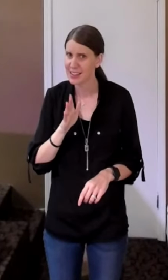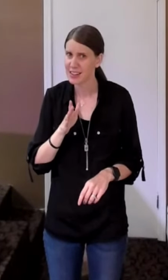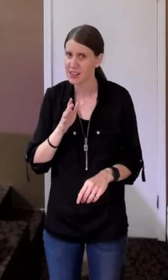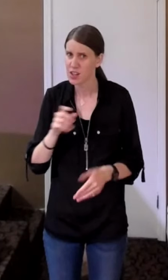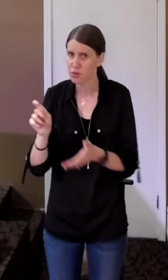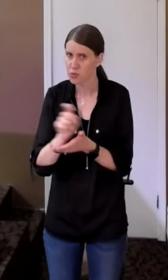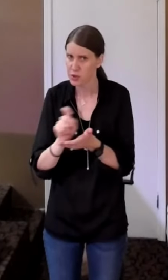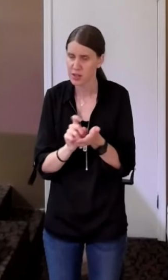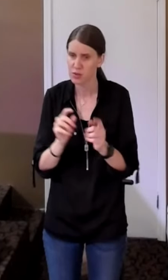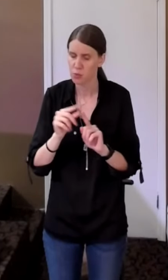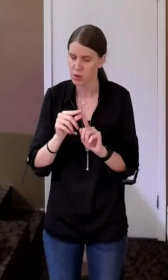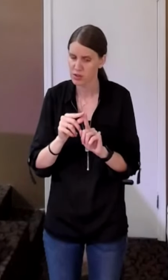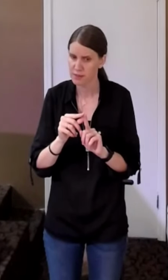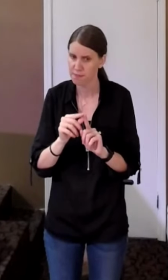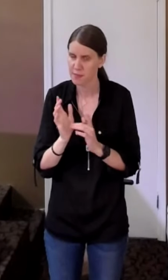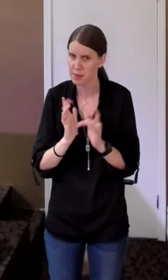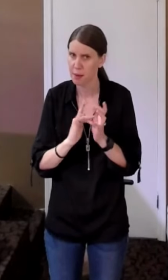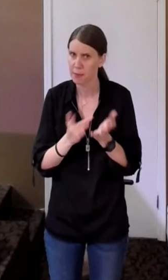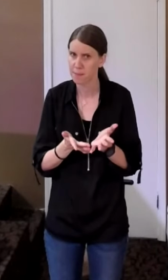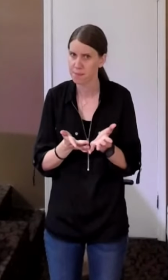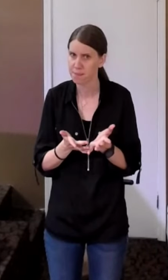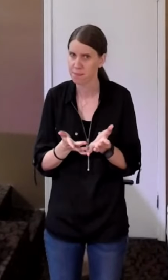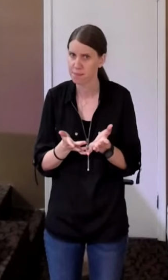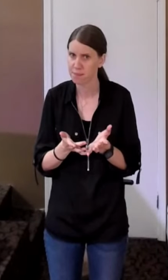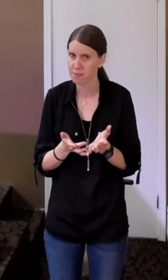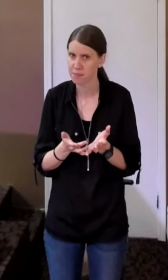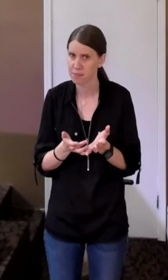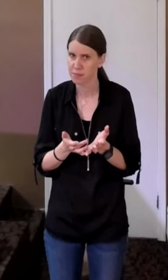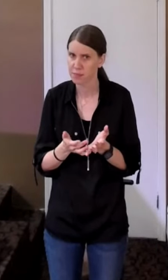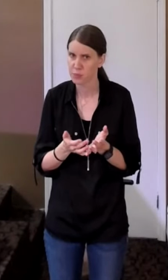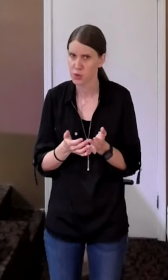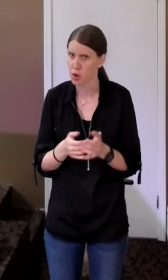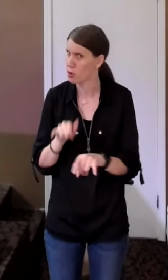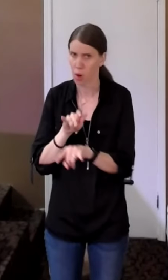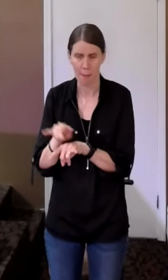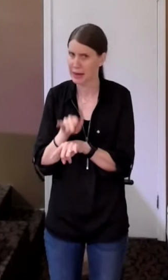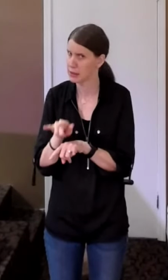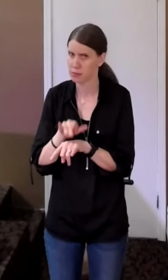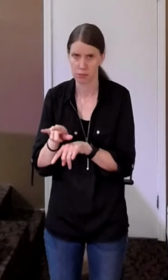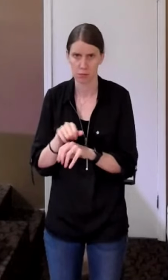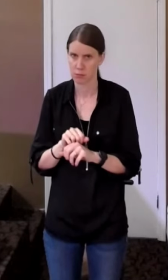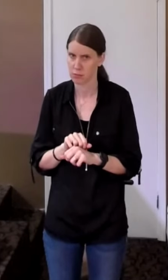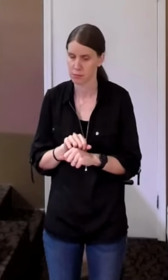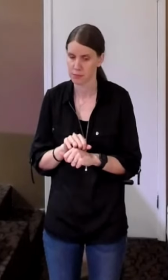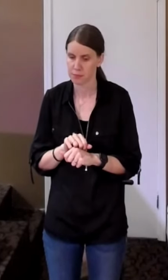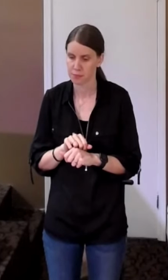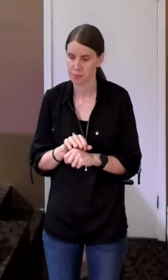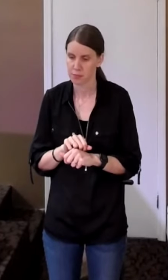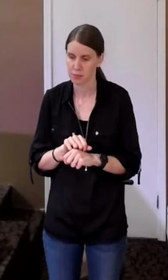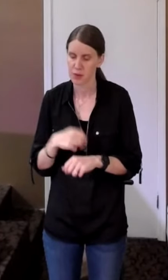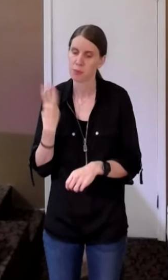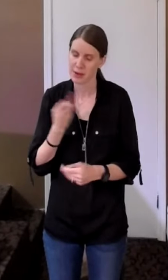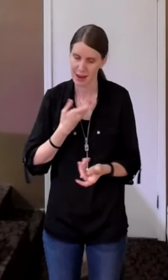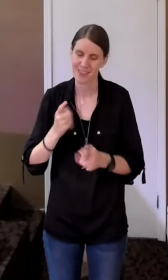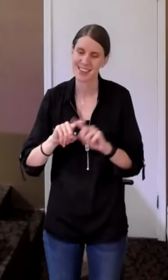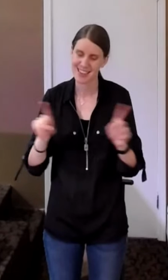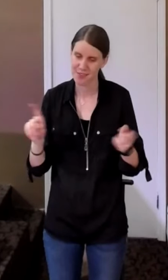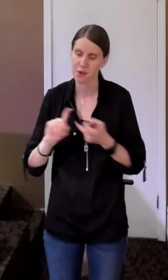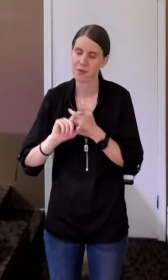God-inspired scripture. And don't make fun of them. I mean, we have just, and we have different